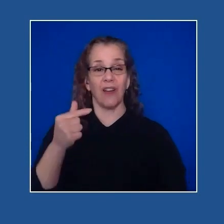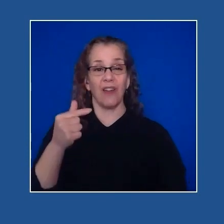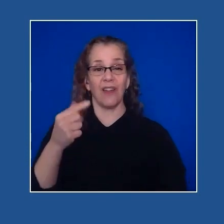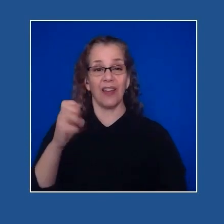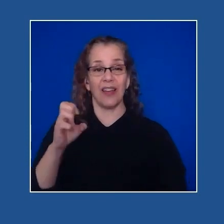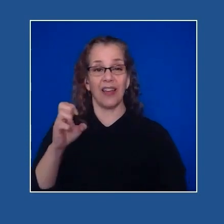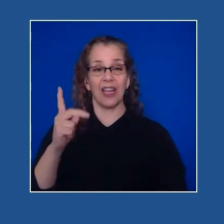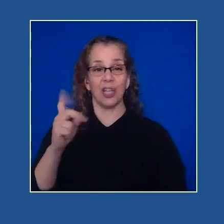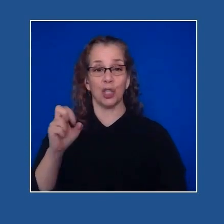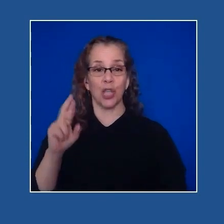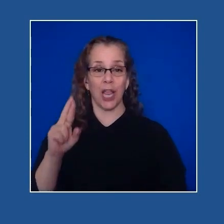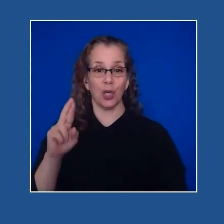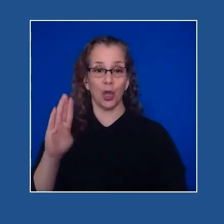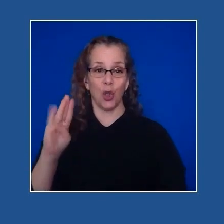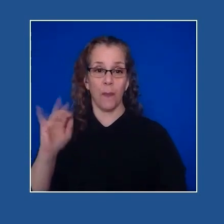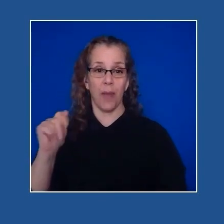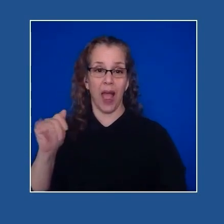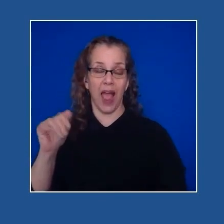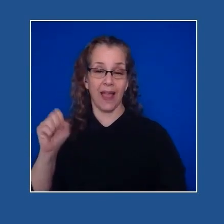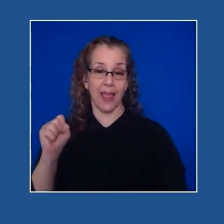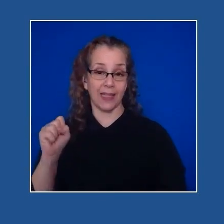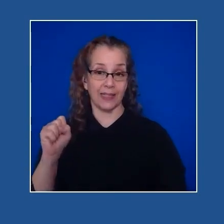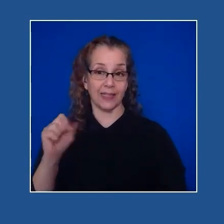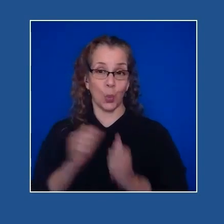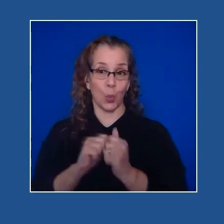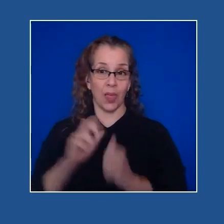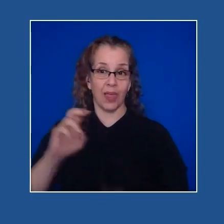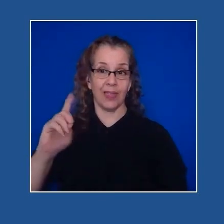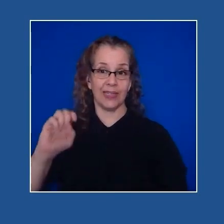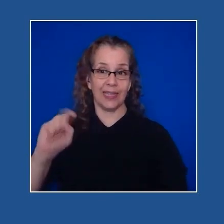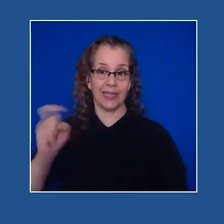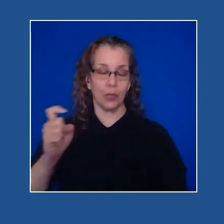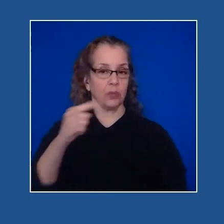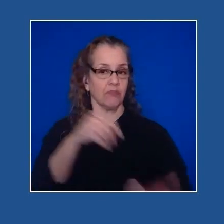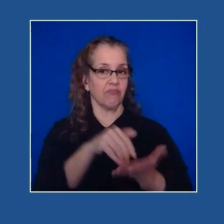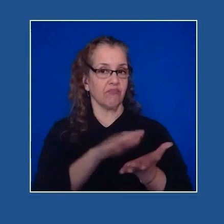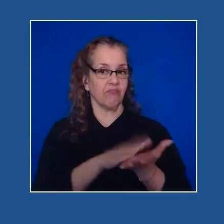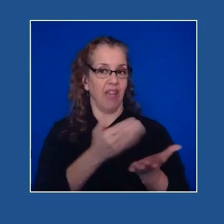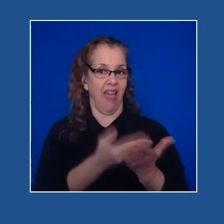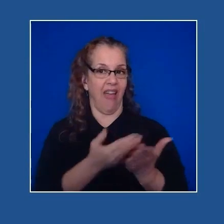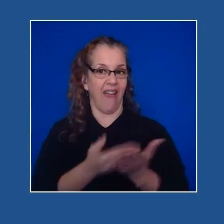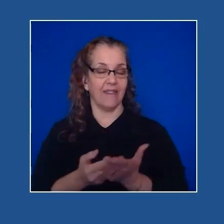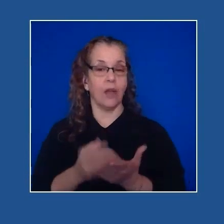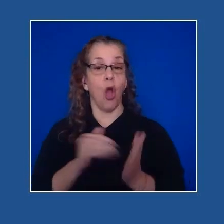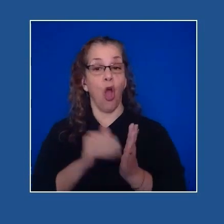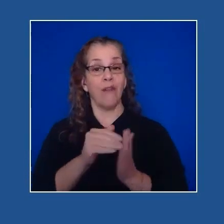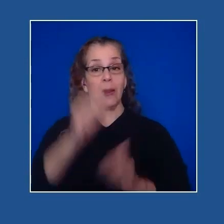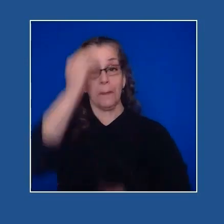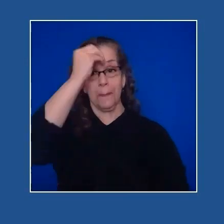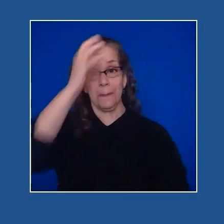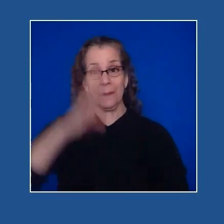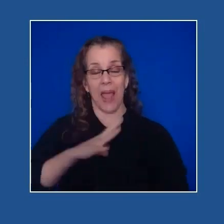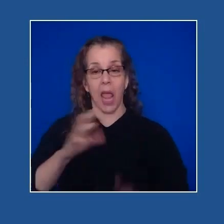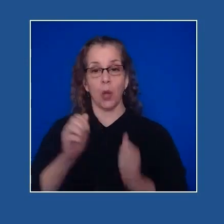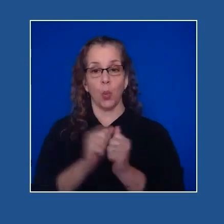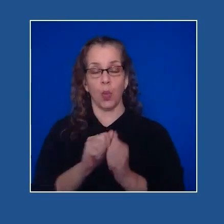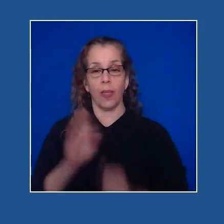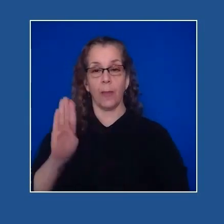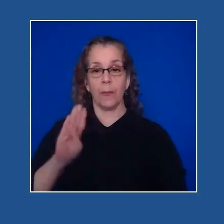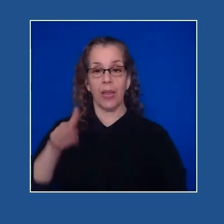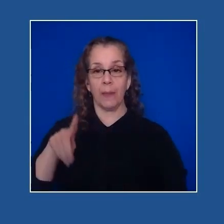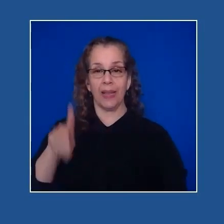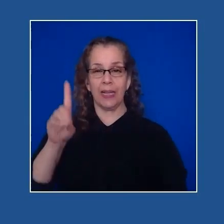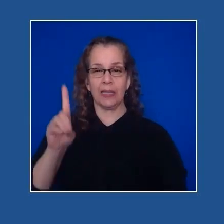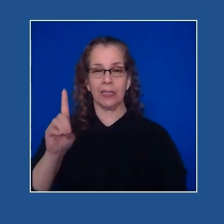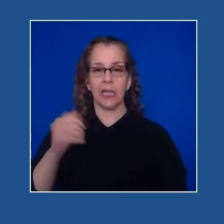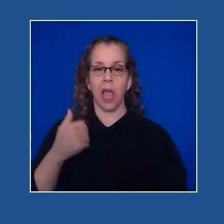diagnosis, it's something that has been documented in the literature. Often men with BPD will have narcissistic traits